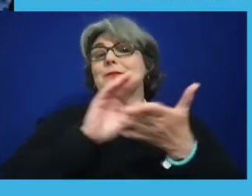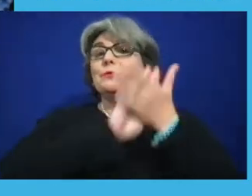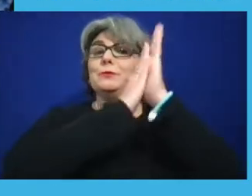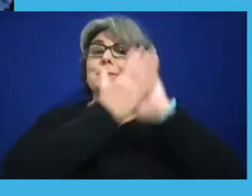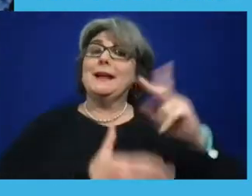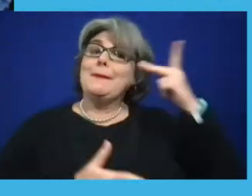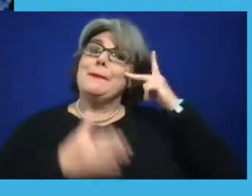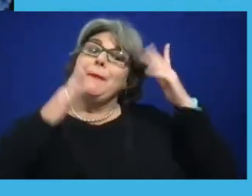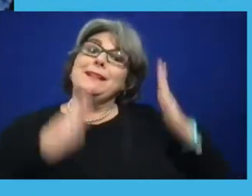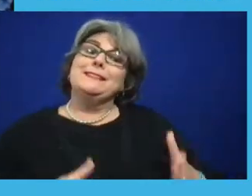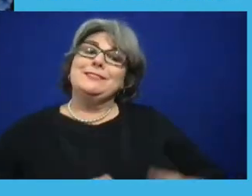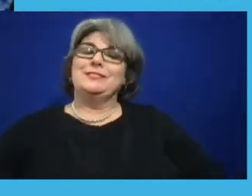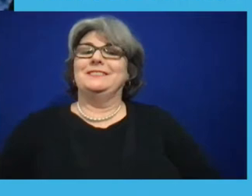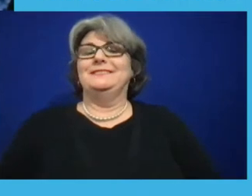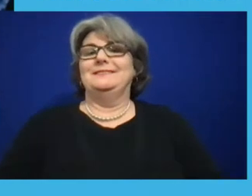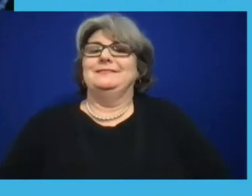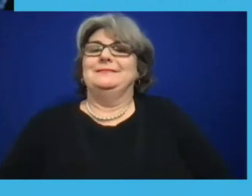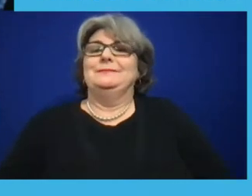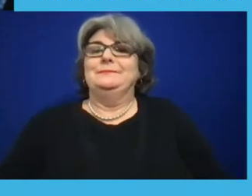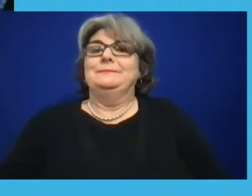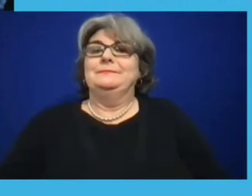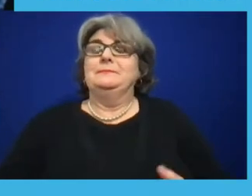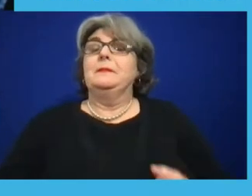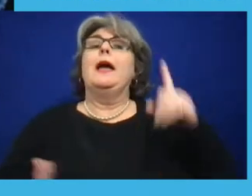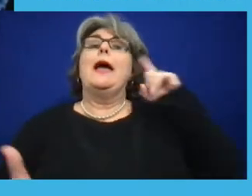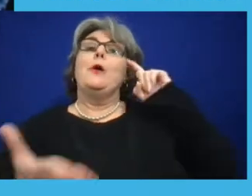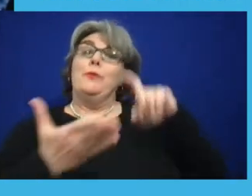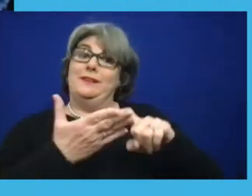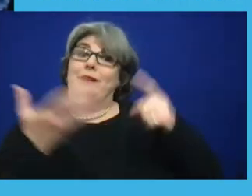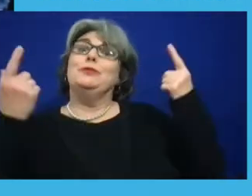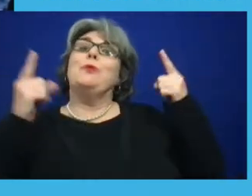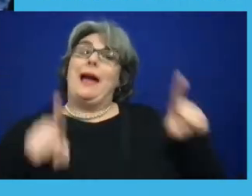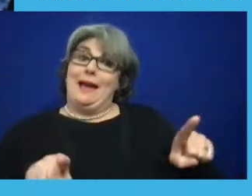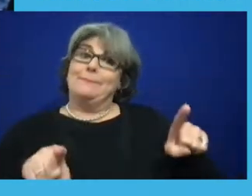Seems to me he's a celebrity who wants to be a politician.